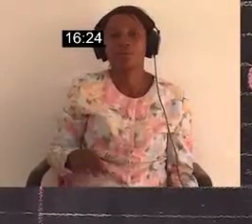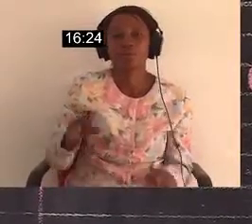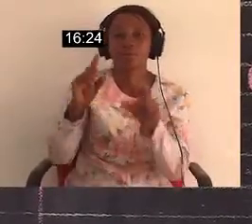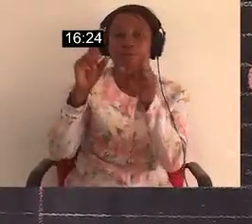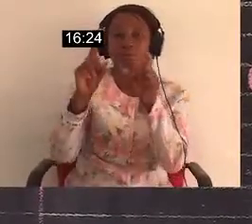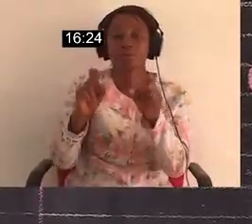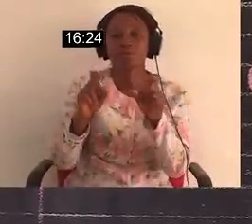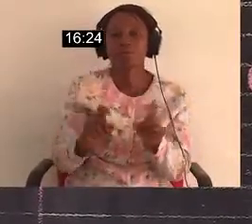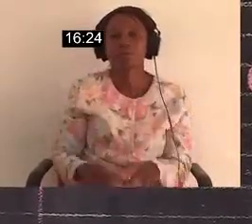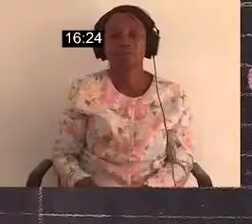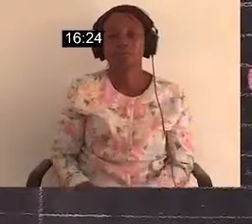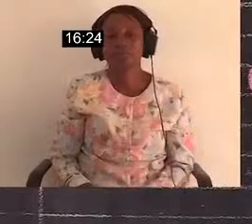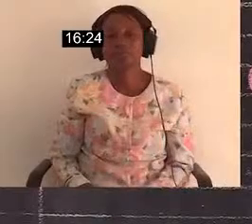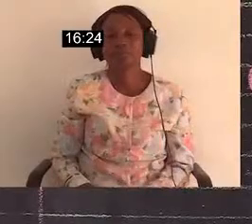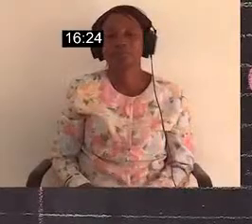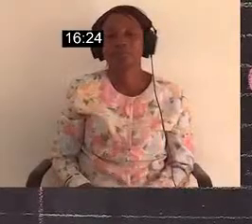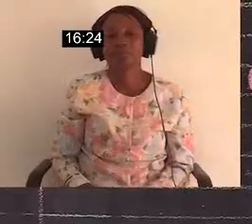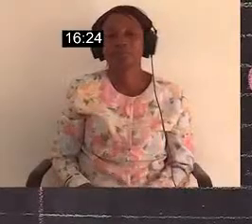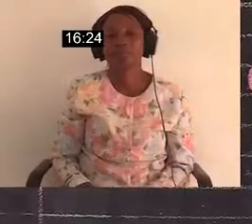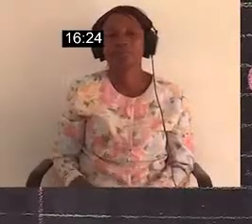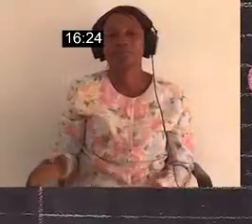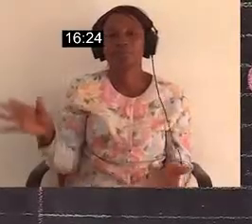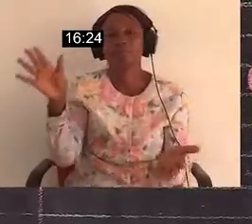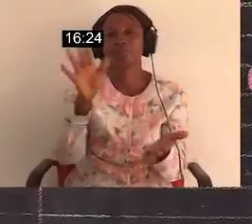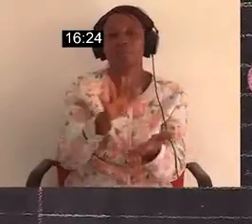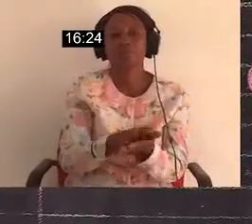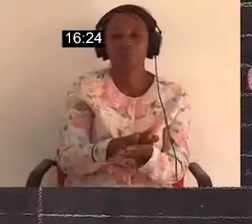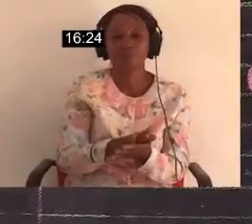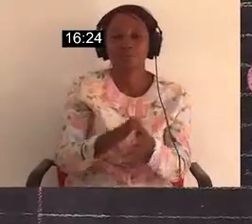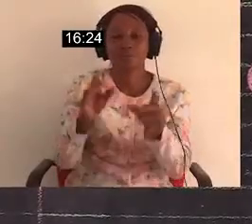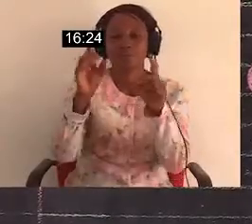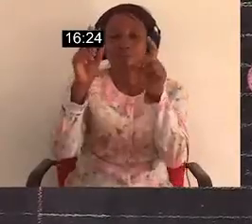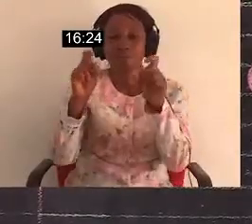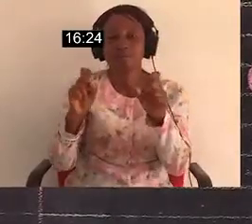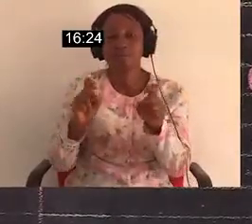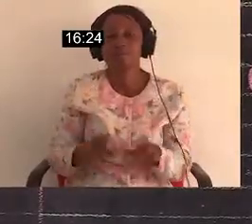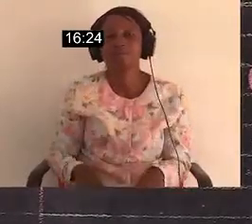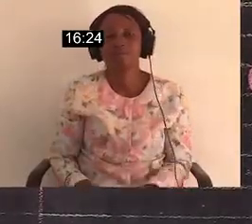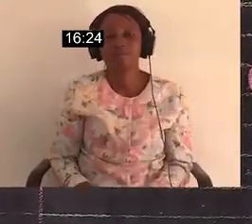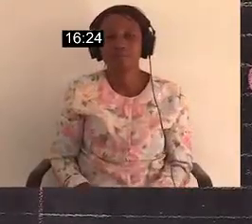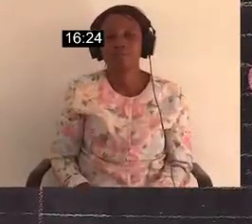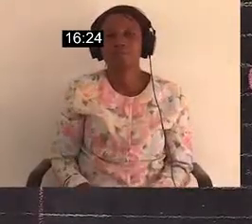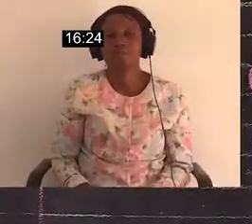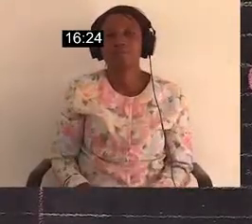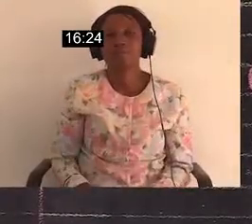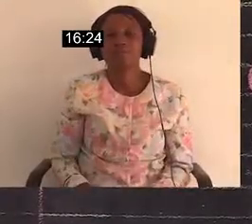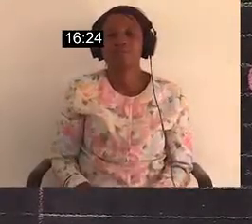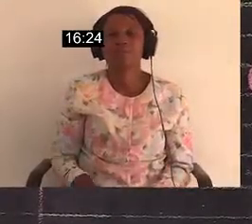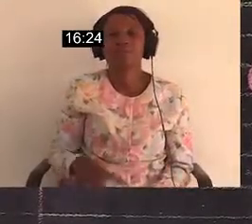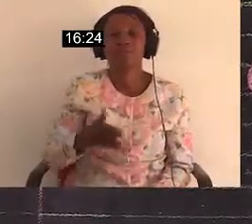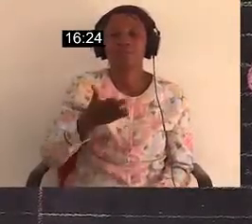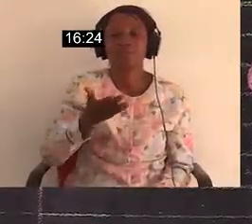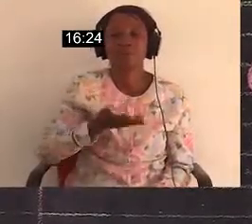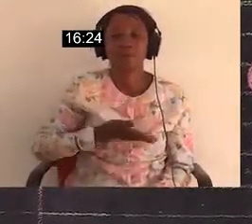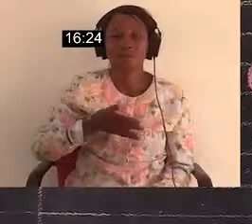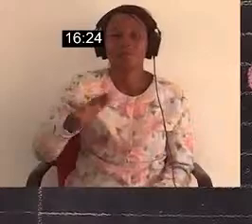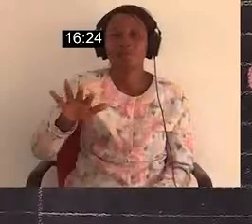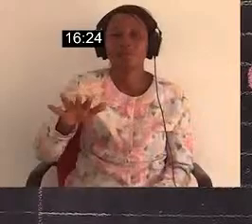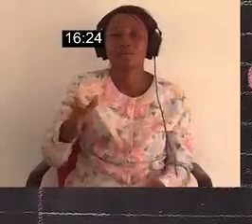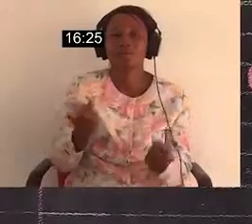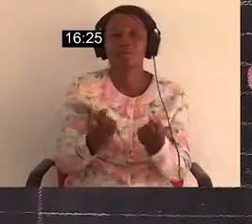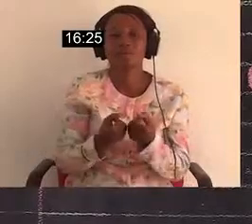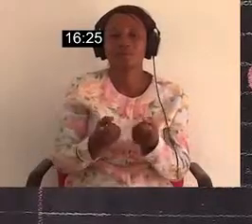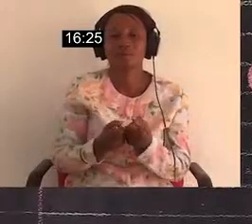a chart, and on that chart, we have something that looks